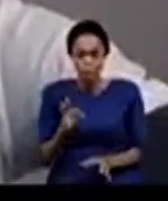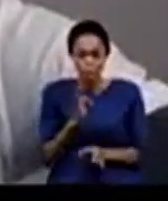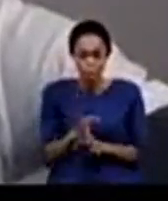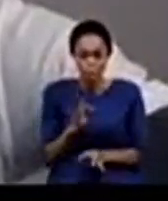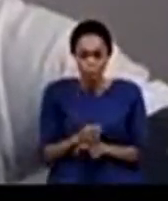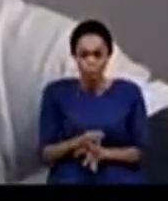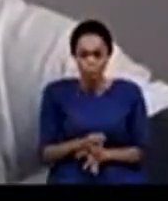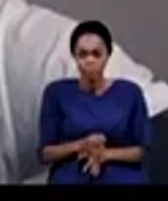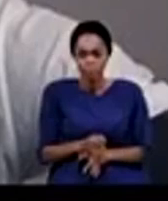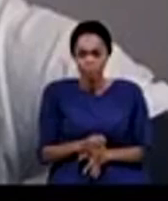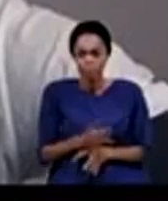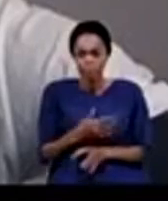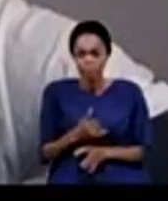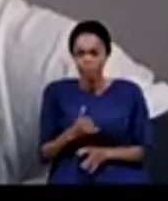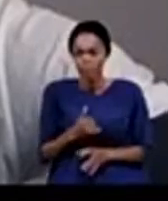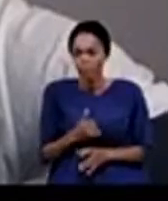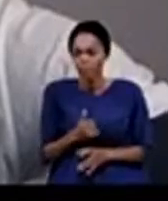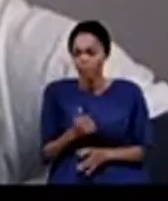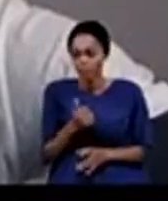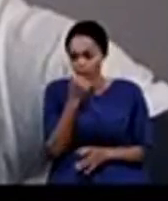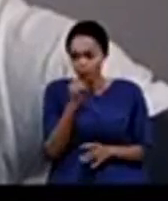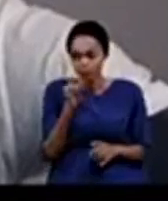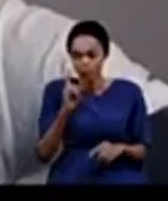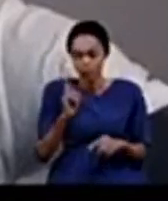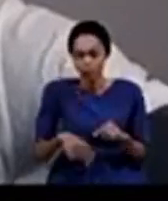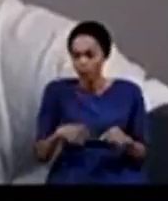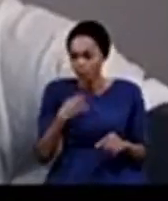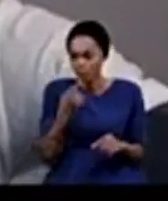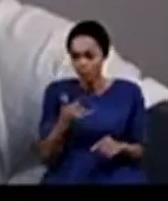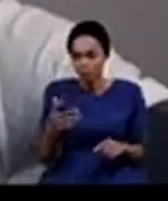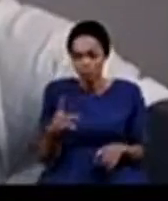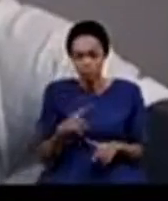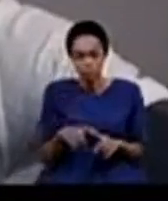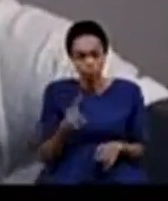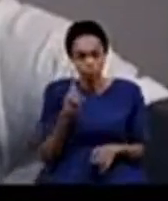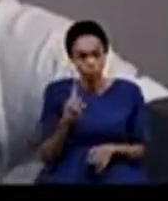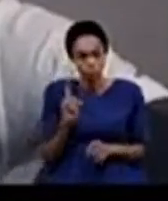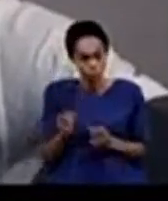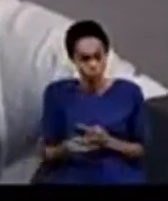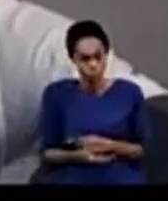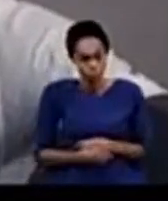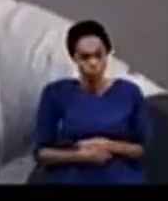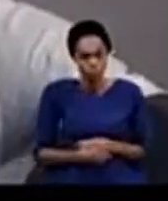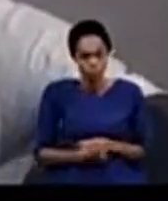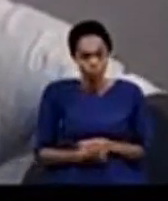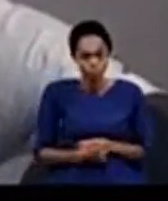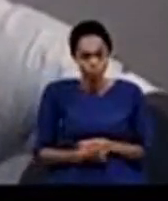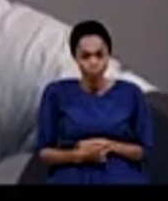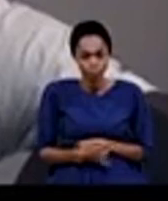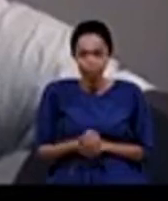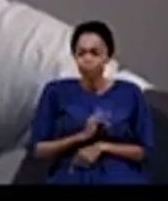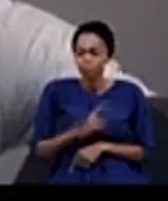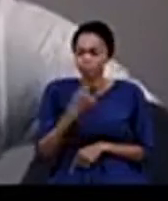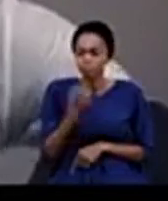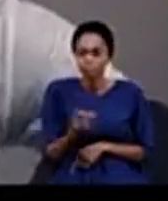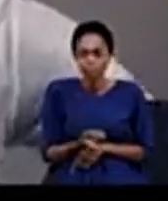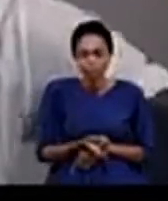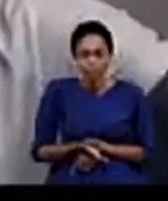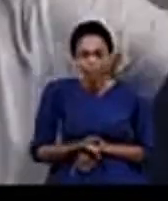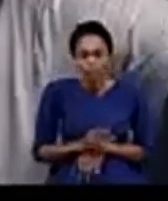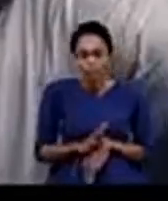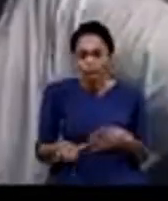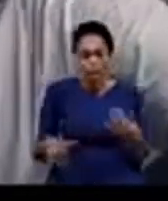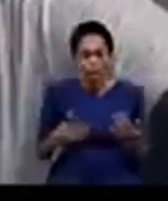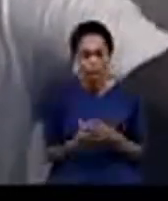could not say anything. But one day, I said, all the